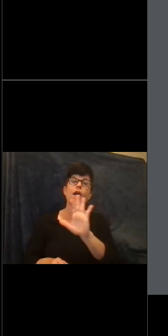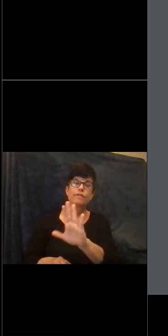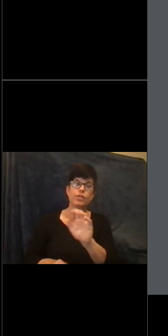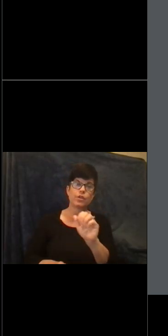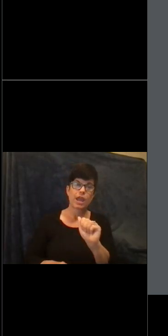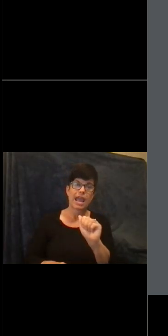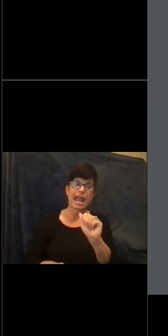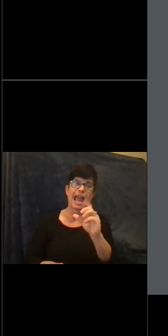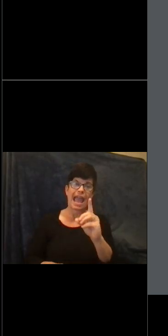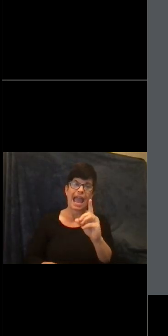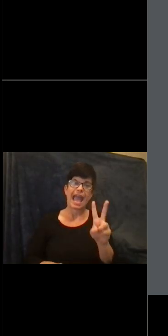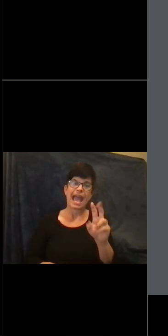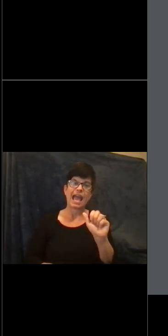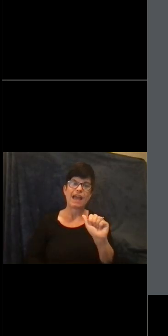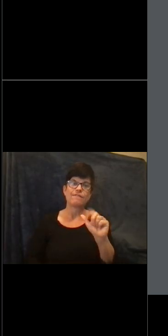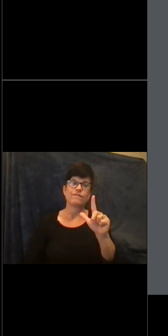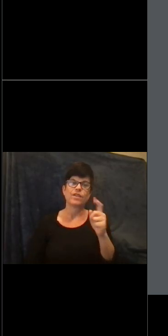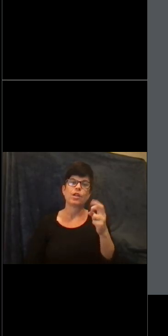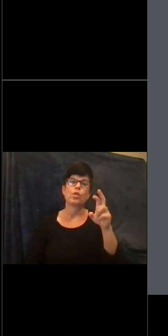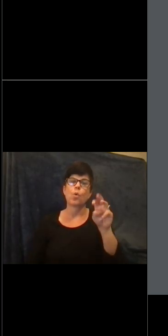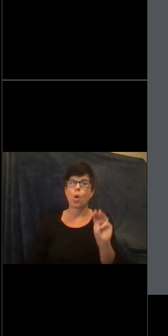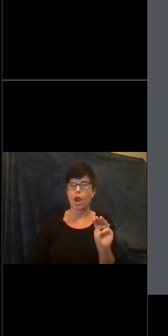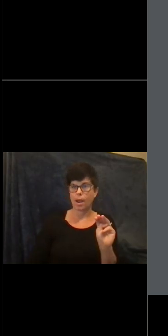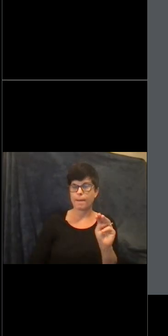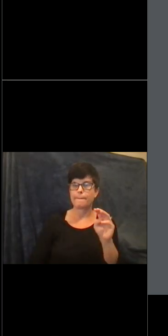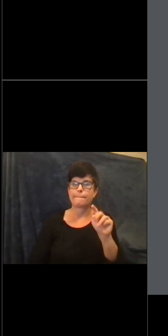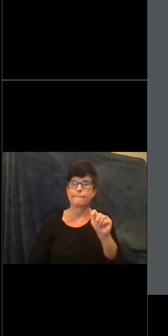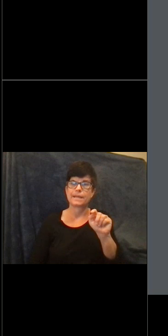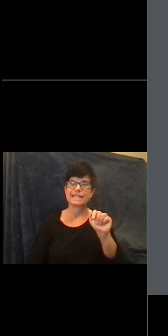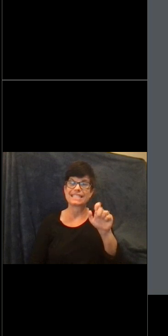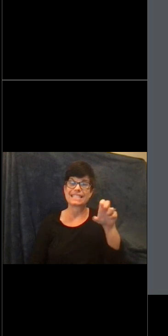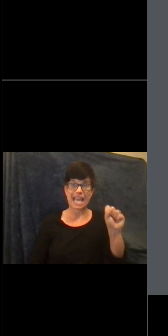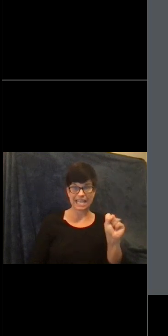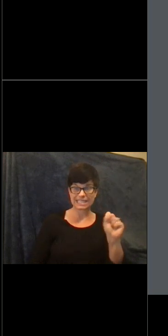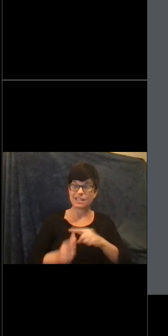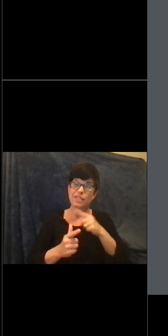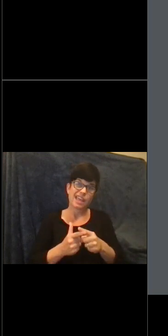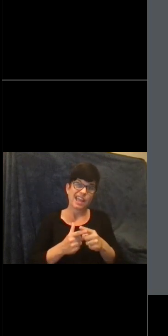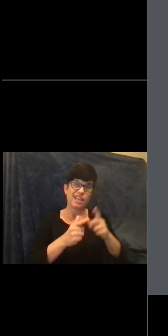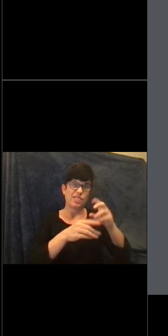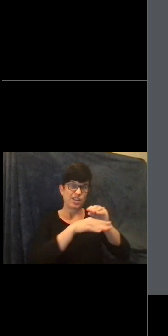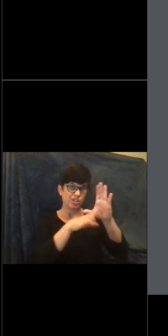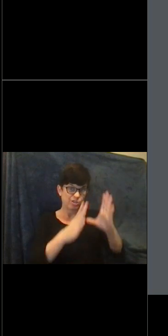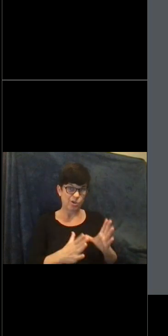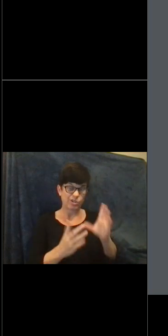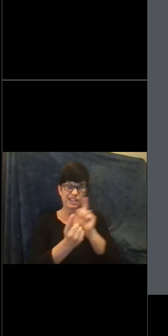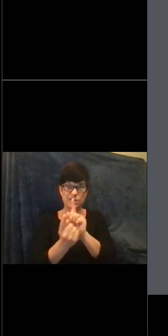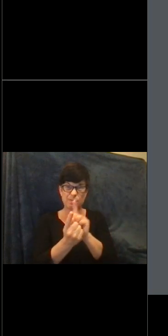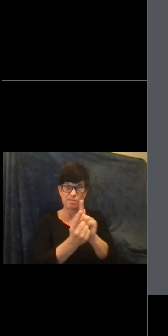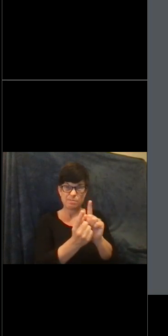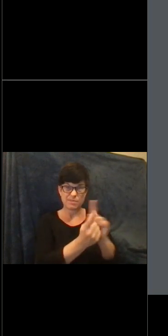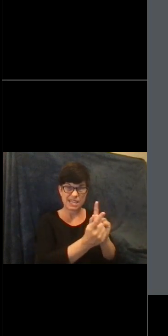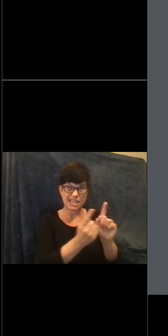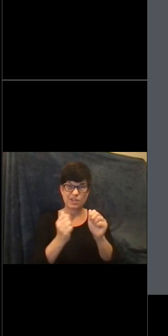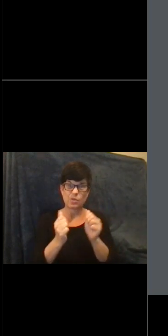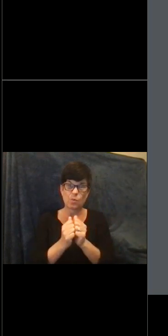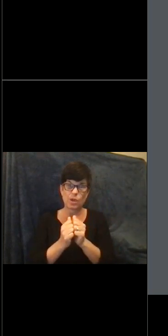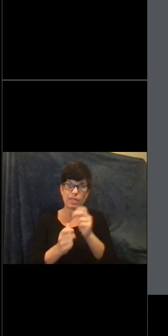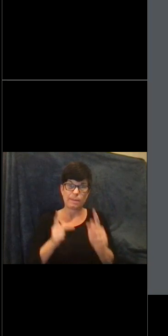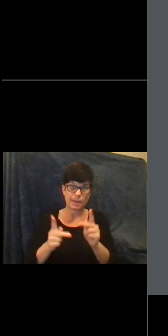valuation anyway. And then again, once they do the research, then they need to probably meet with stakeholders. So you can instruct